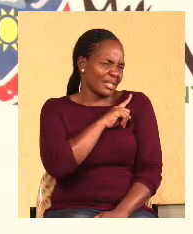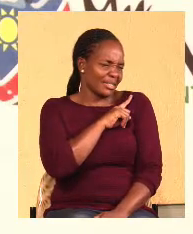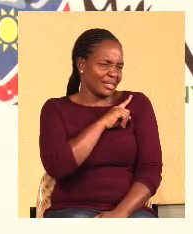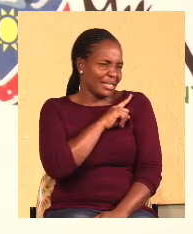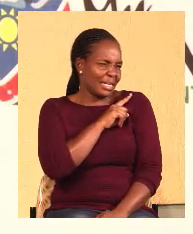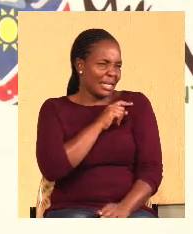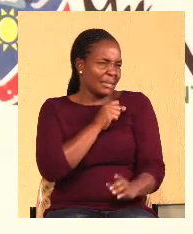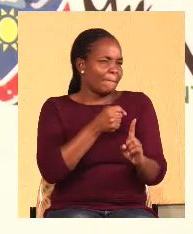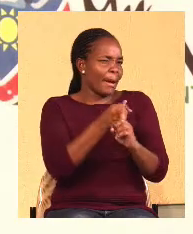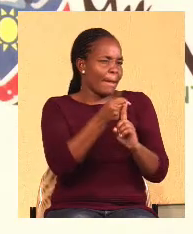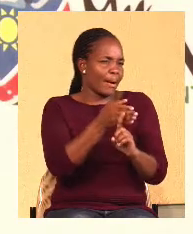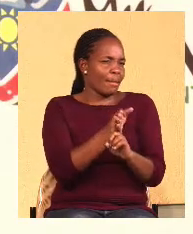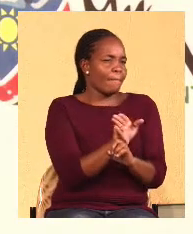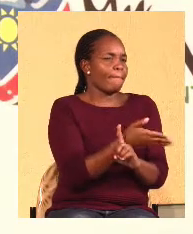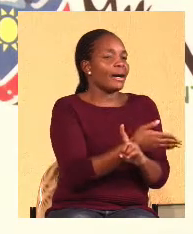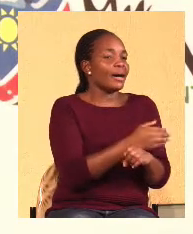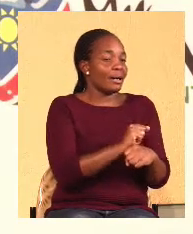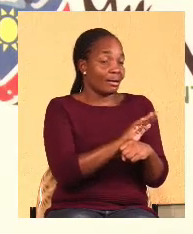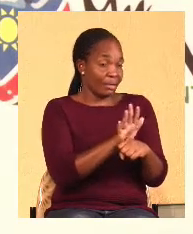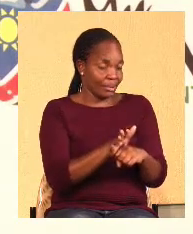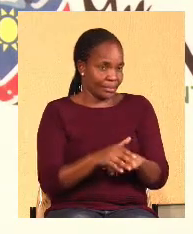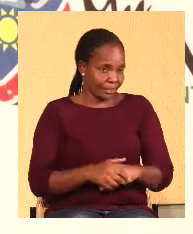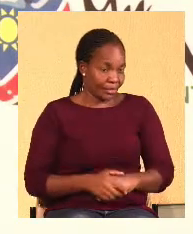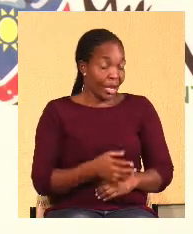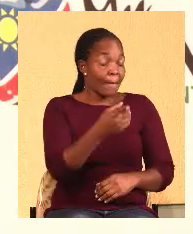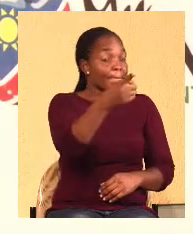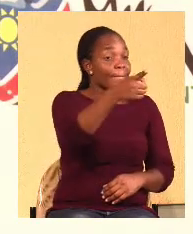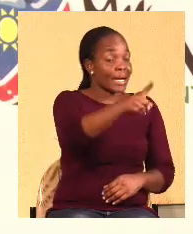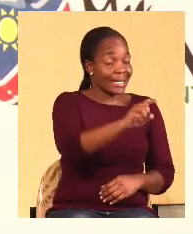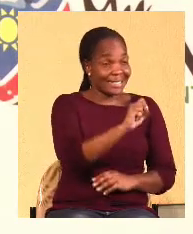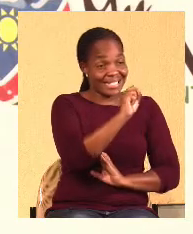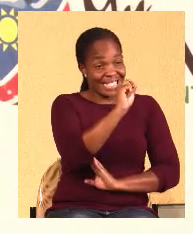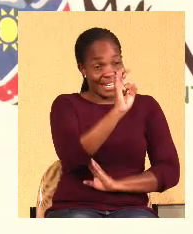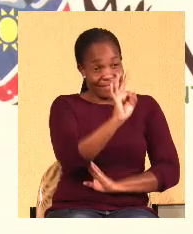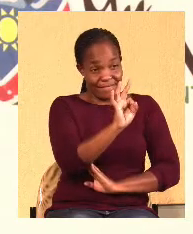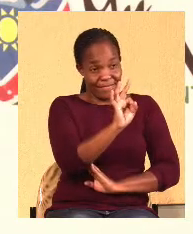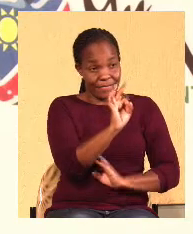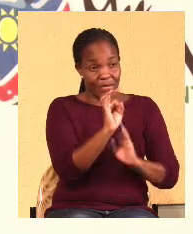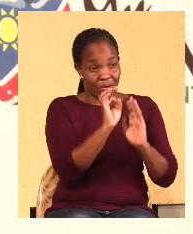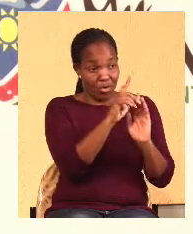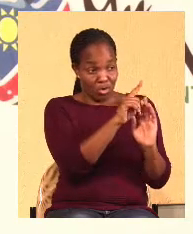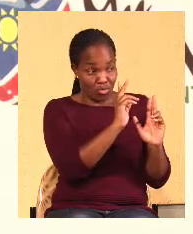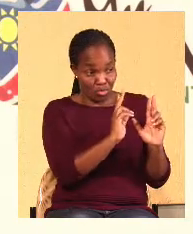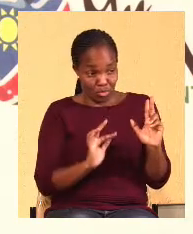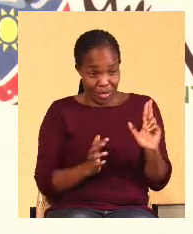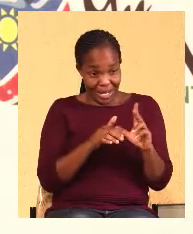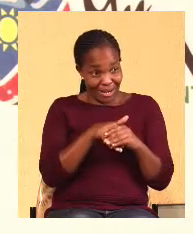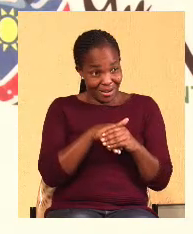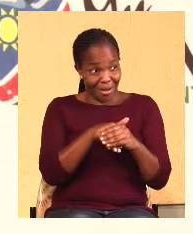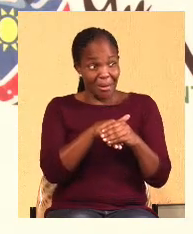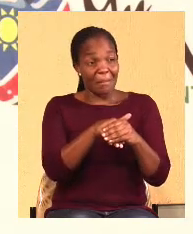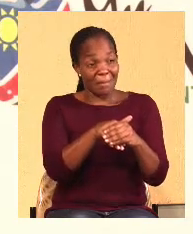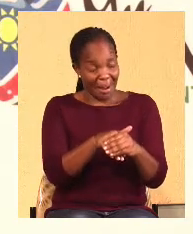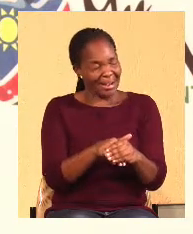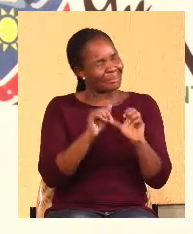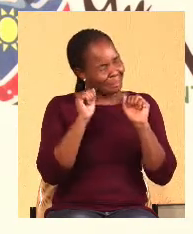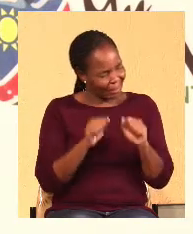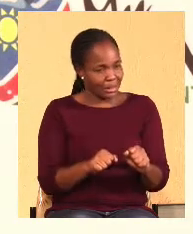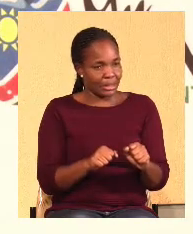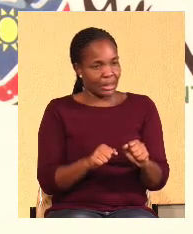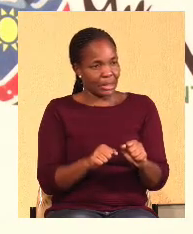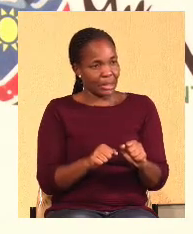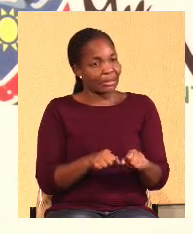a critical situation. However, those who have to travel because of valid reasons, they must do so